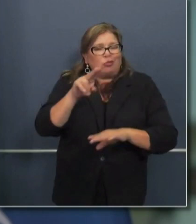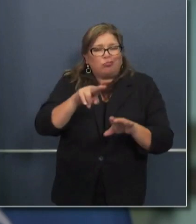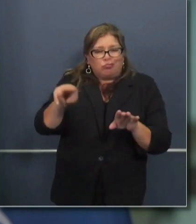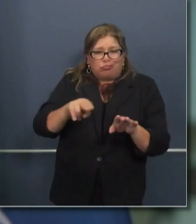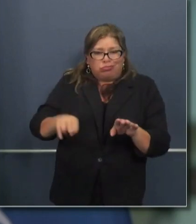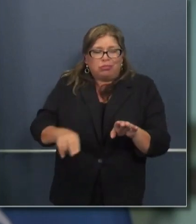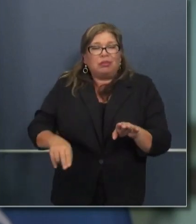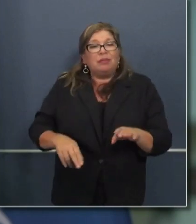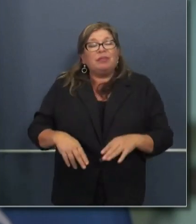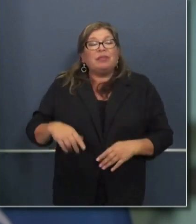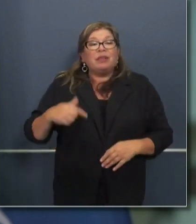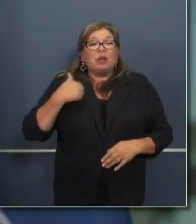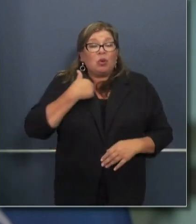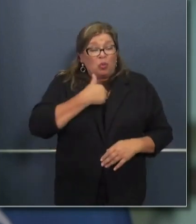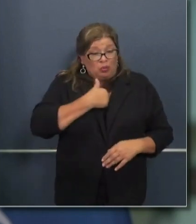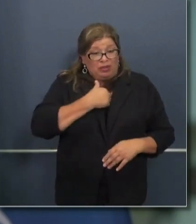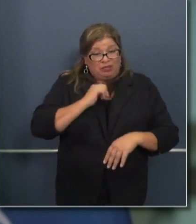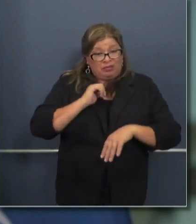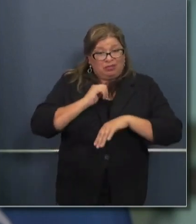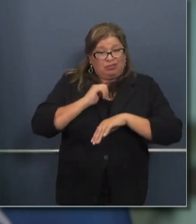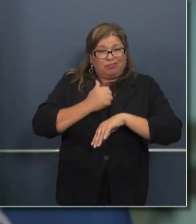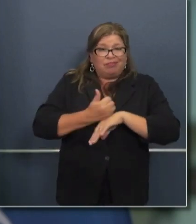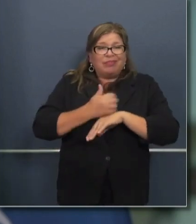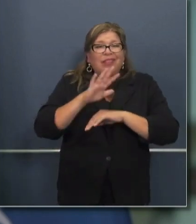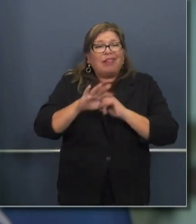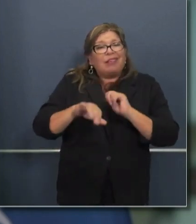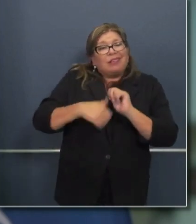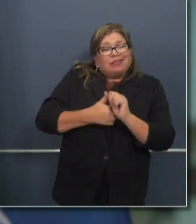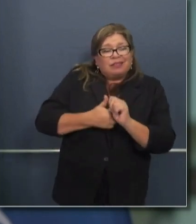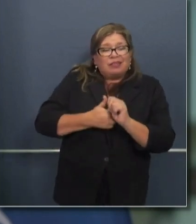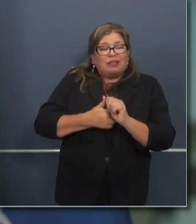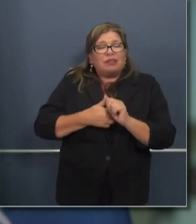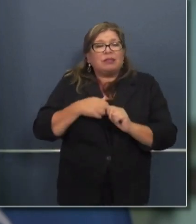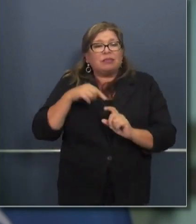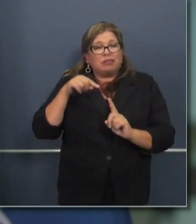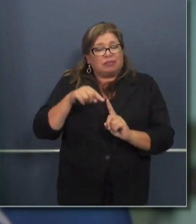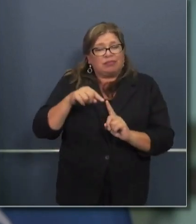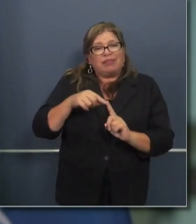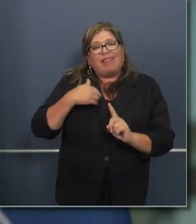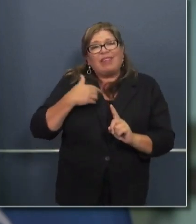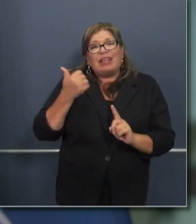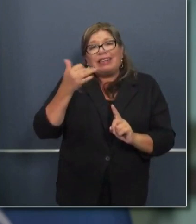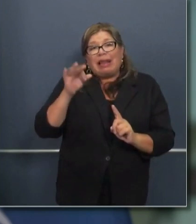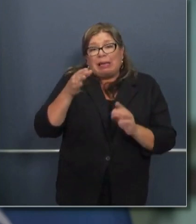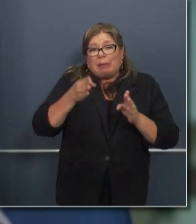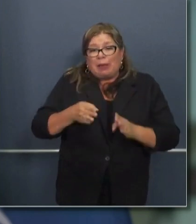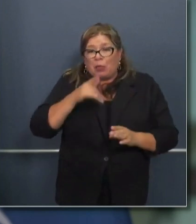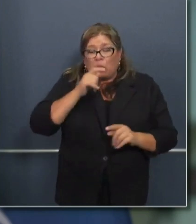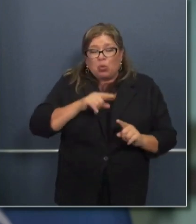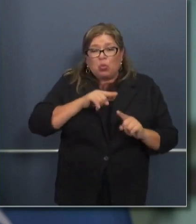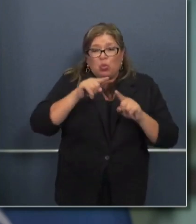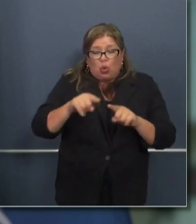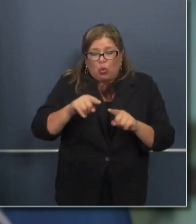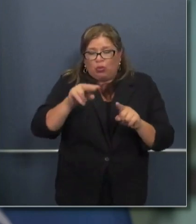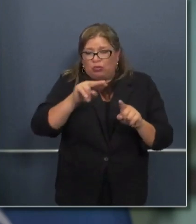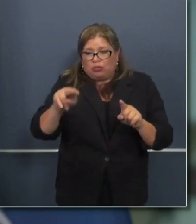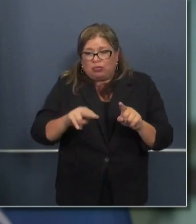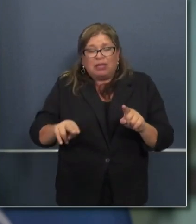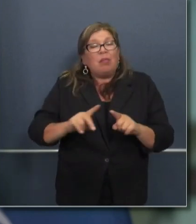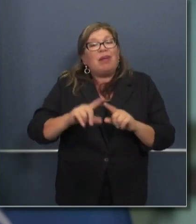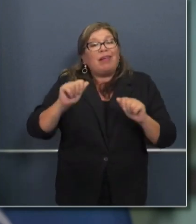a system just on the alternative care sites that we can turn on at a moment's notice of over 1,500. So